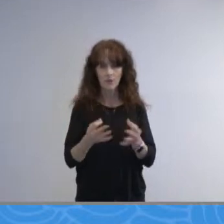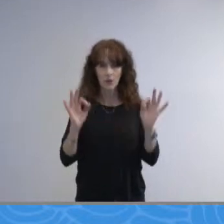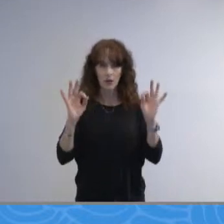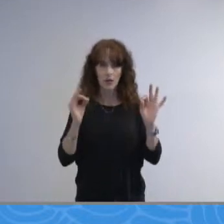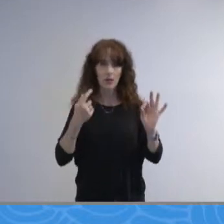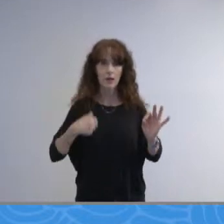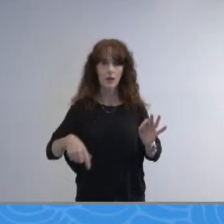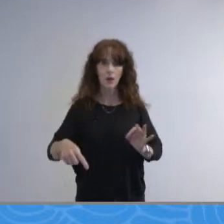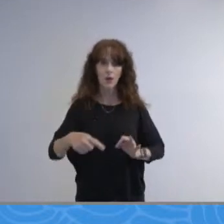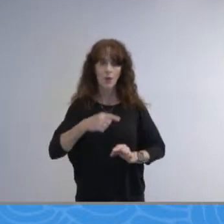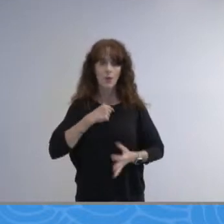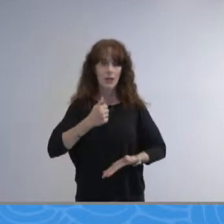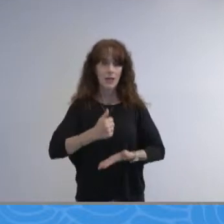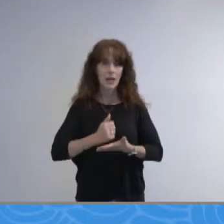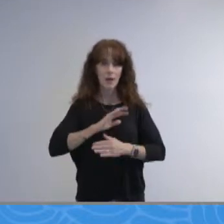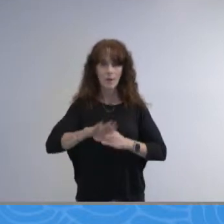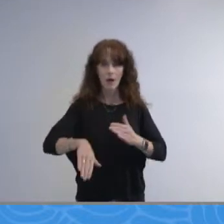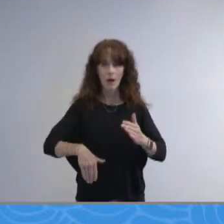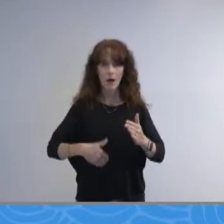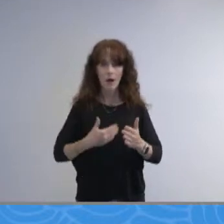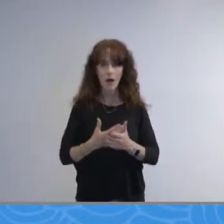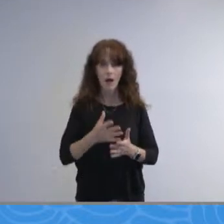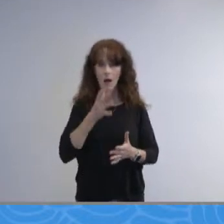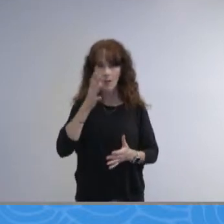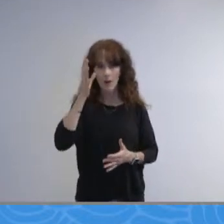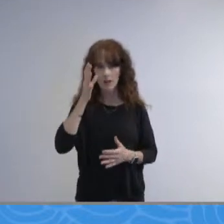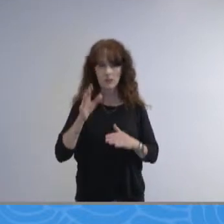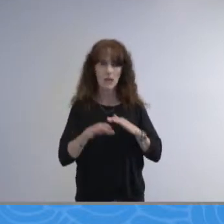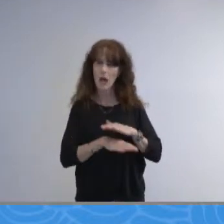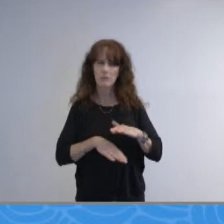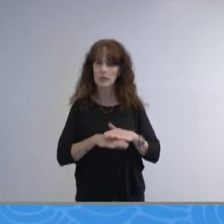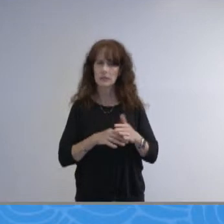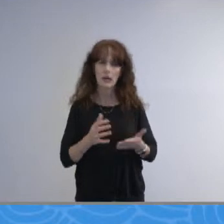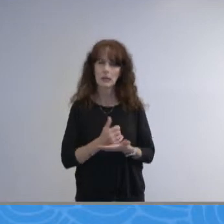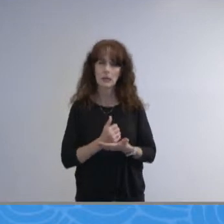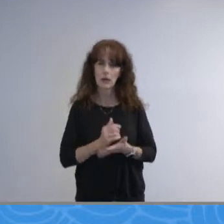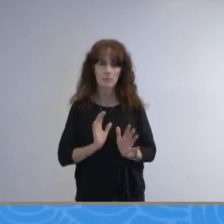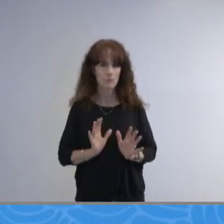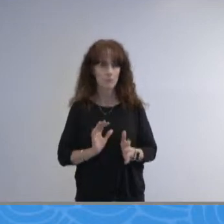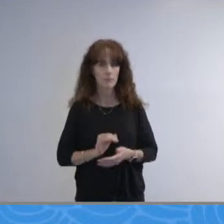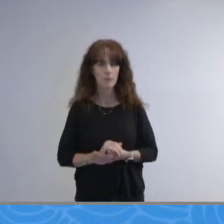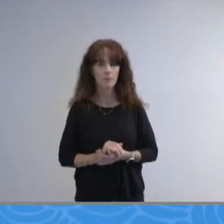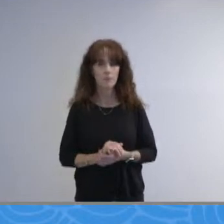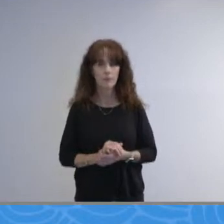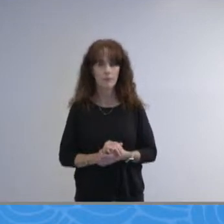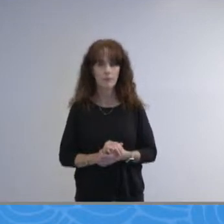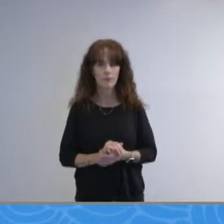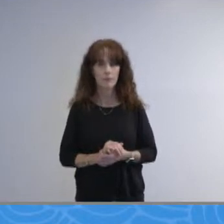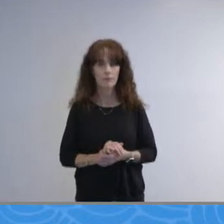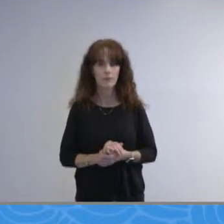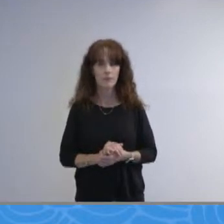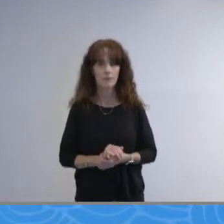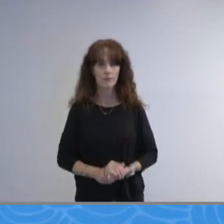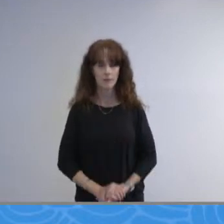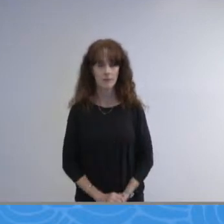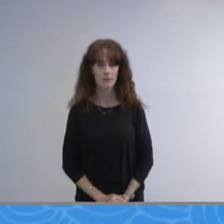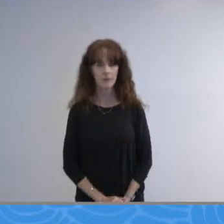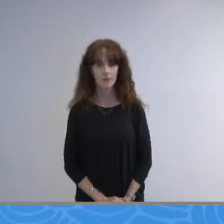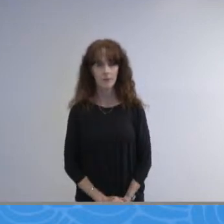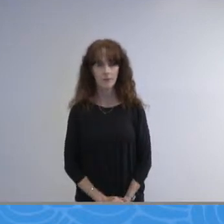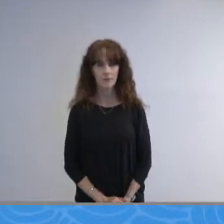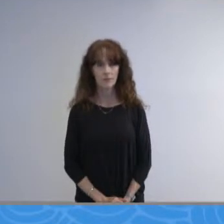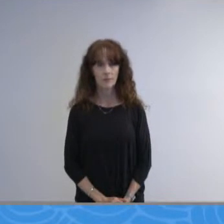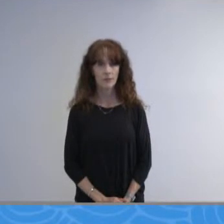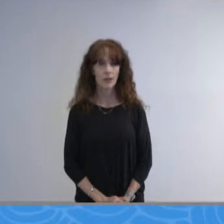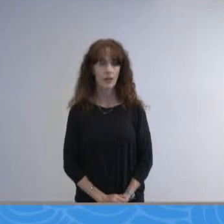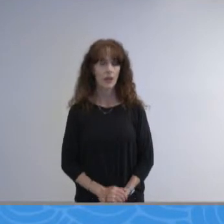and we help all parents, not based on income. Y como más quería compartir muchos de nuestros I